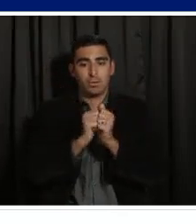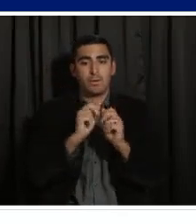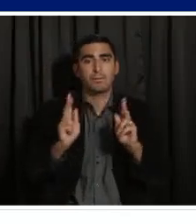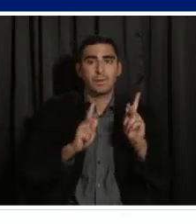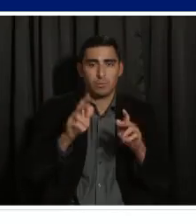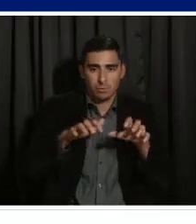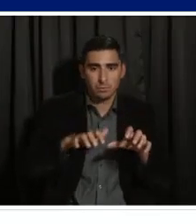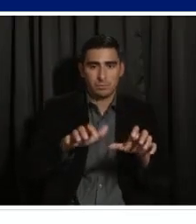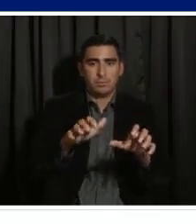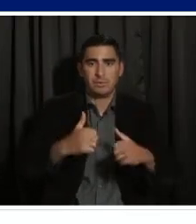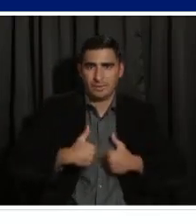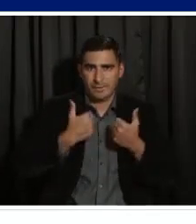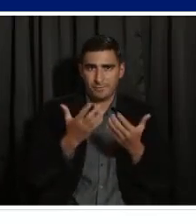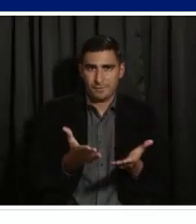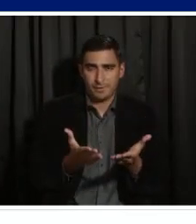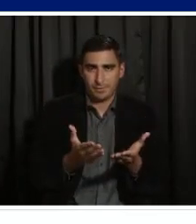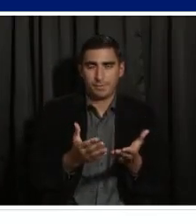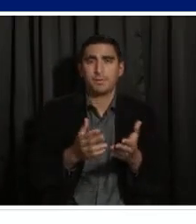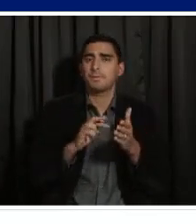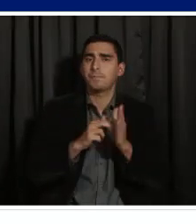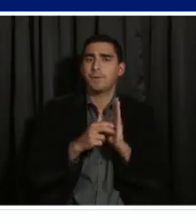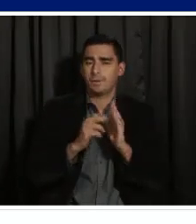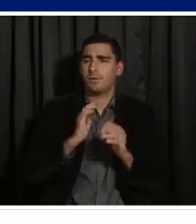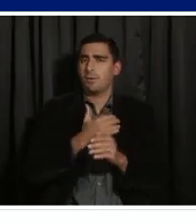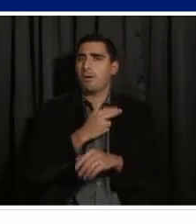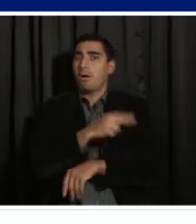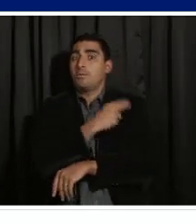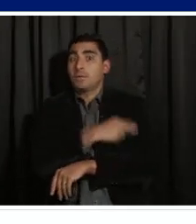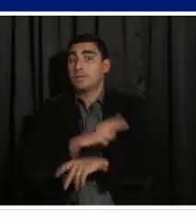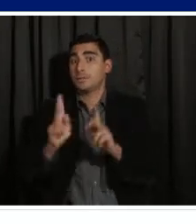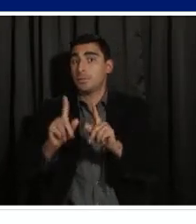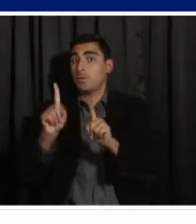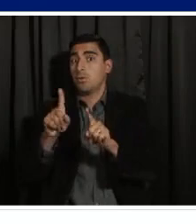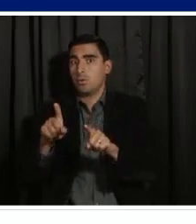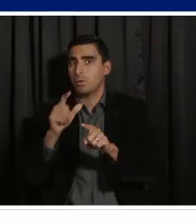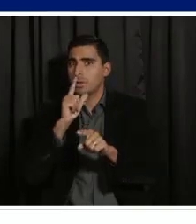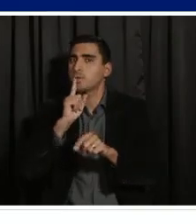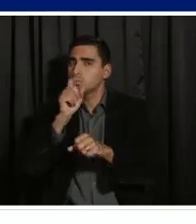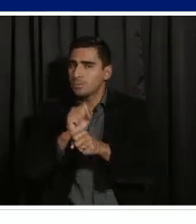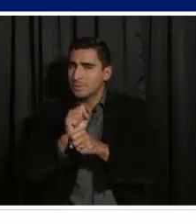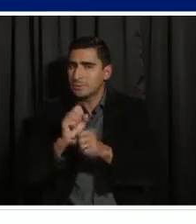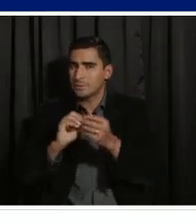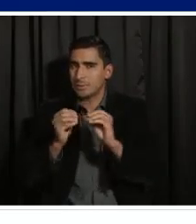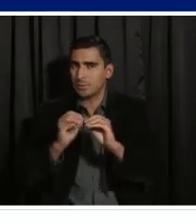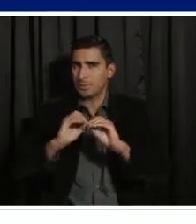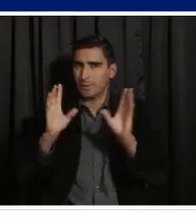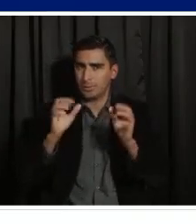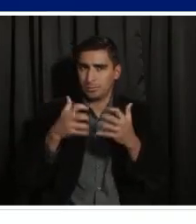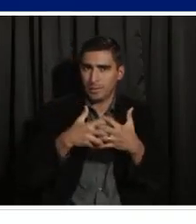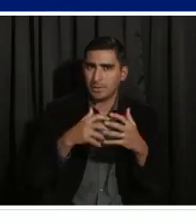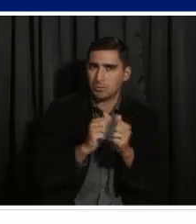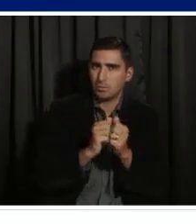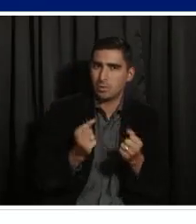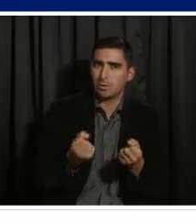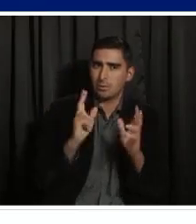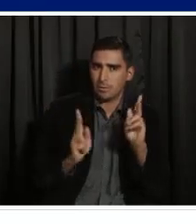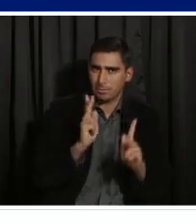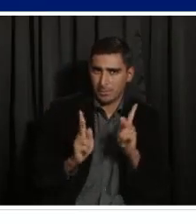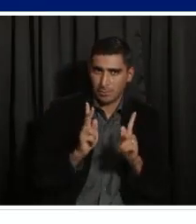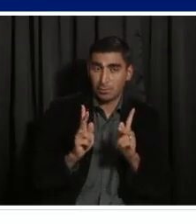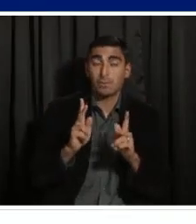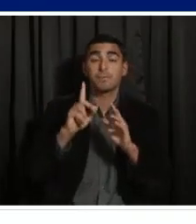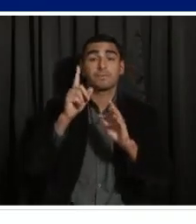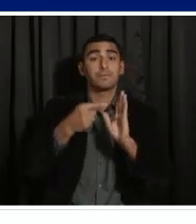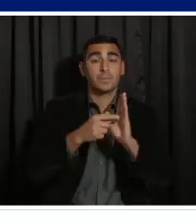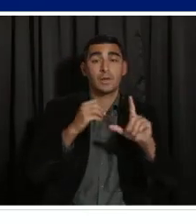are underrepresented from the metro area. Conversely, we see the overrepresentation from Larimer and Weld right now, El Paso